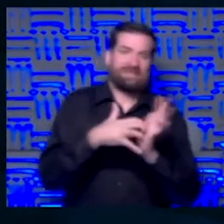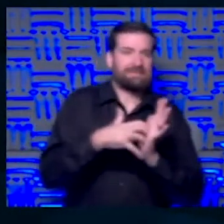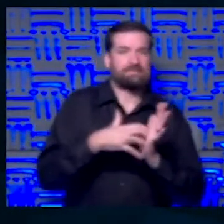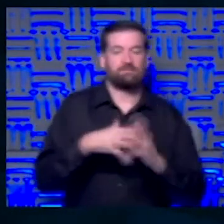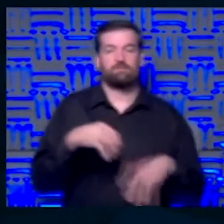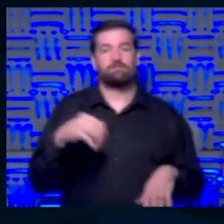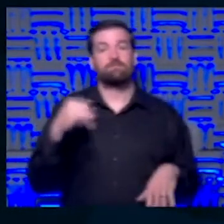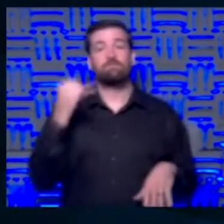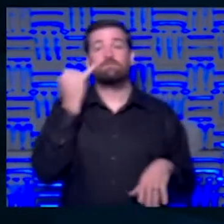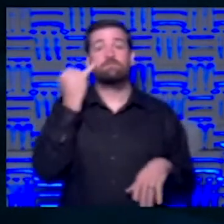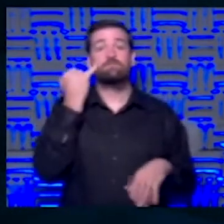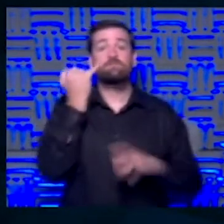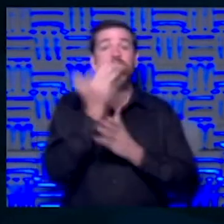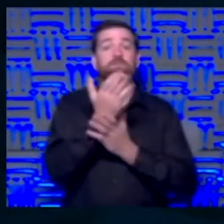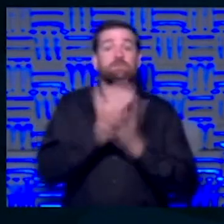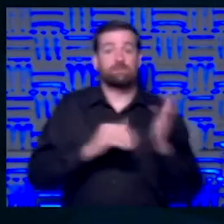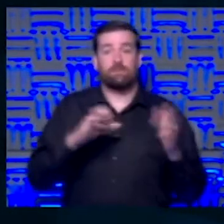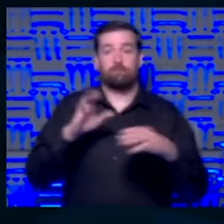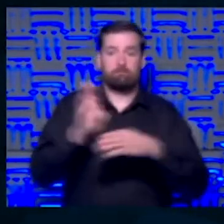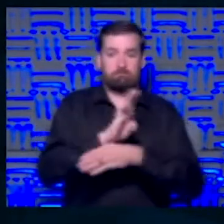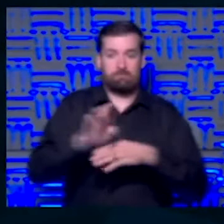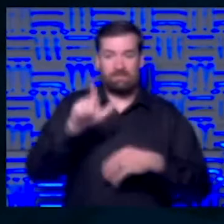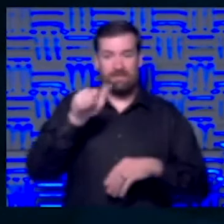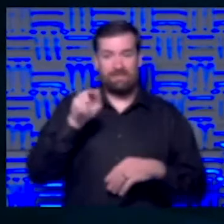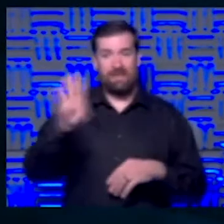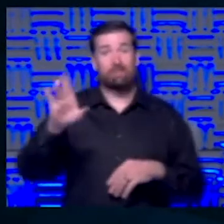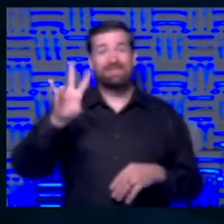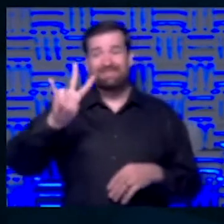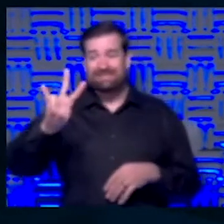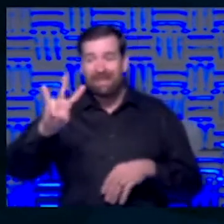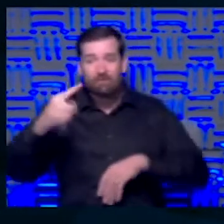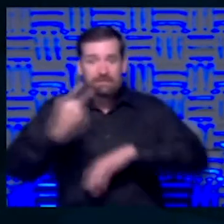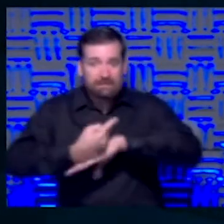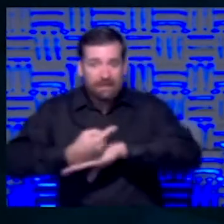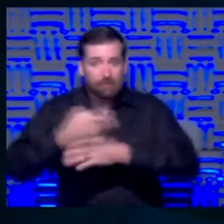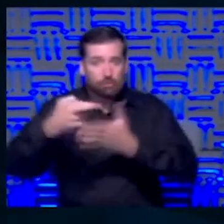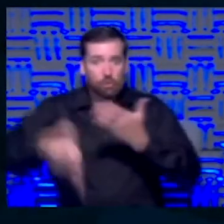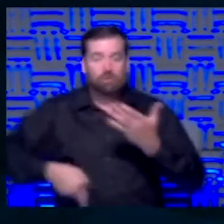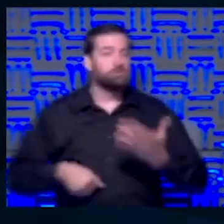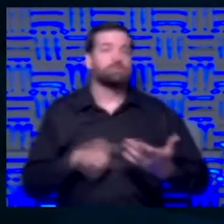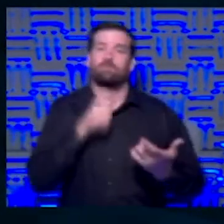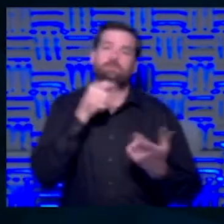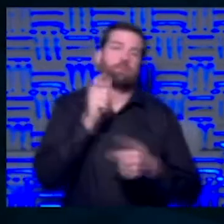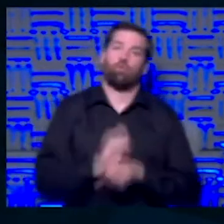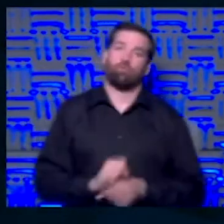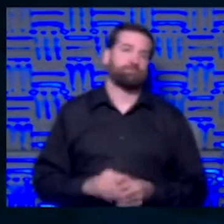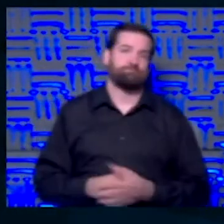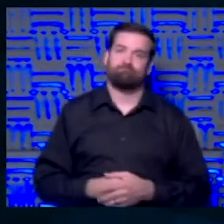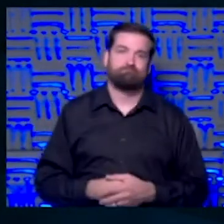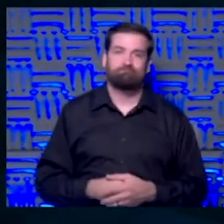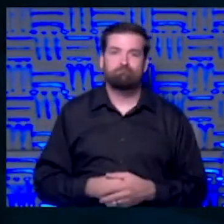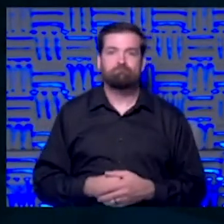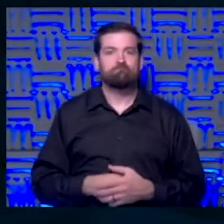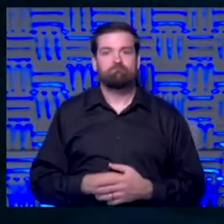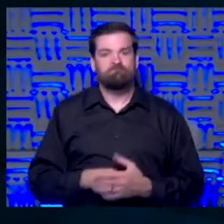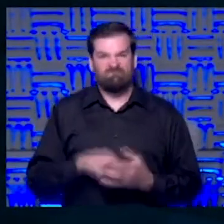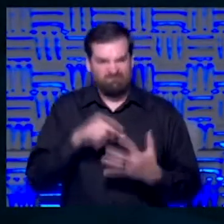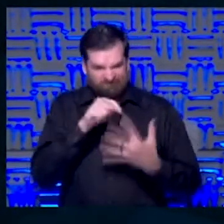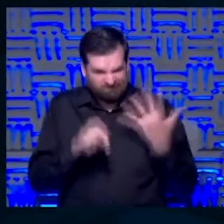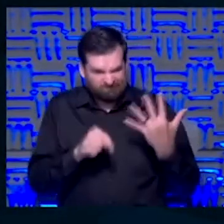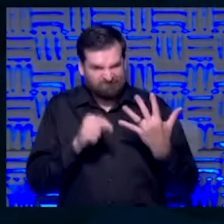getting on some of the commercial labs 7-day turnaround on the tests, that is not going to work because that won't allow us to do the things we need